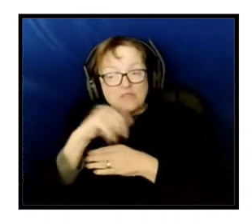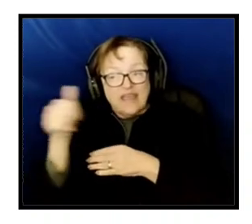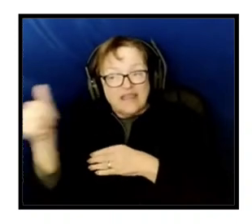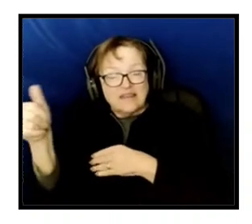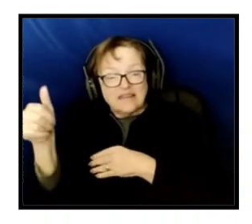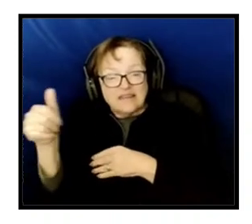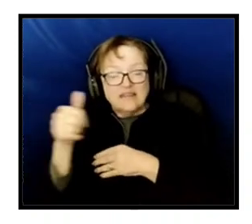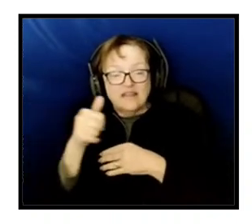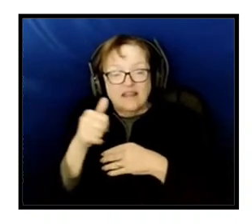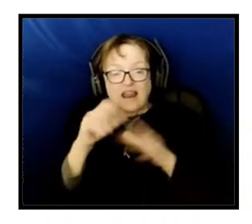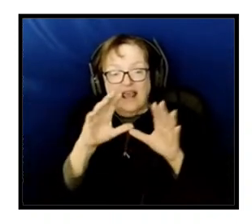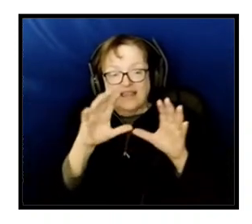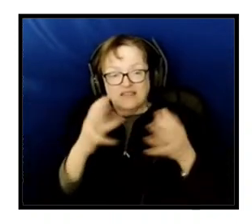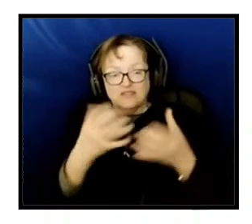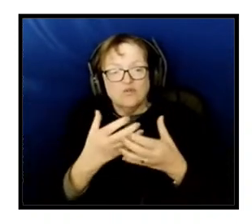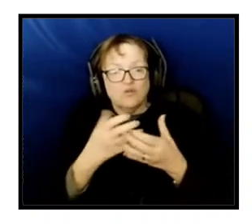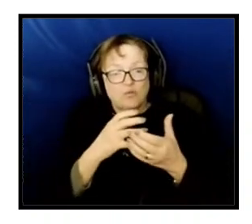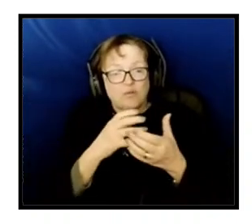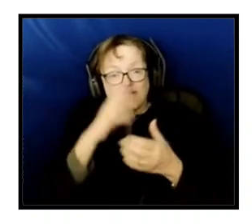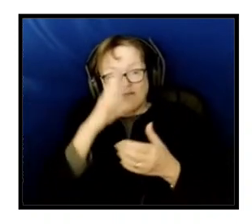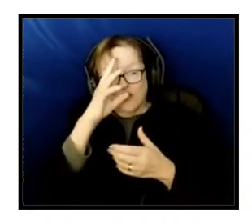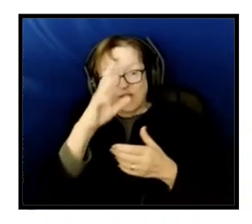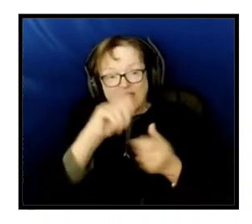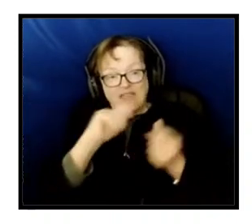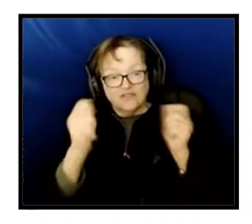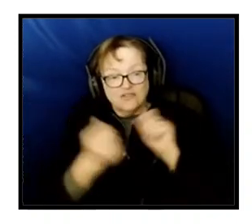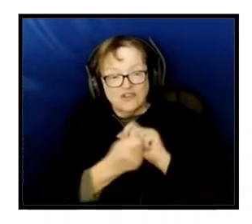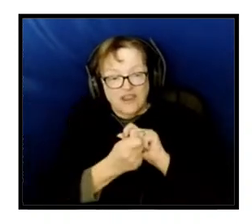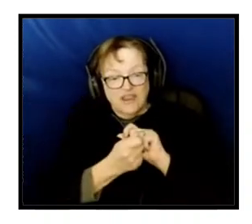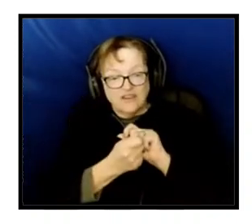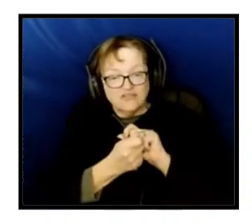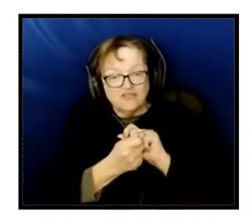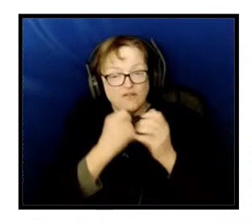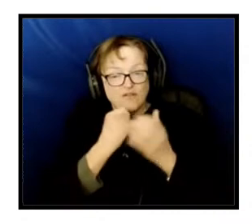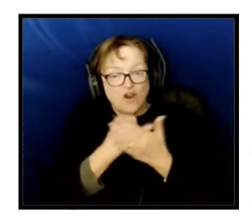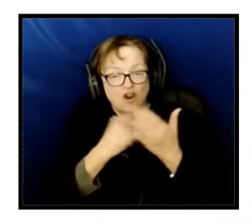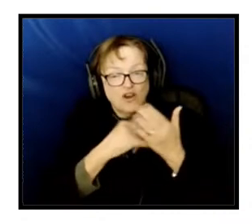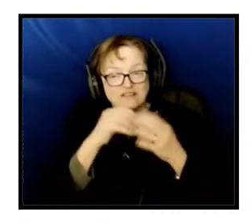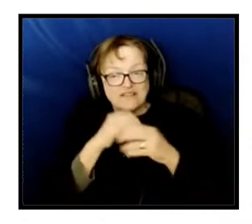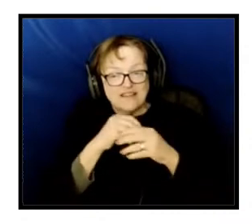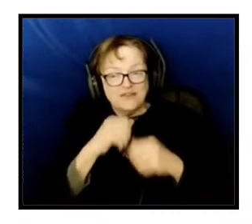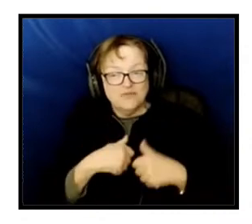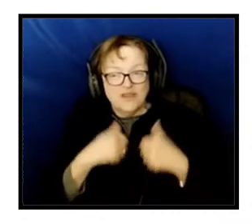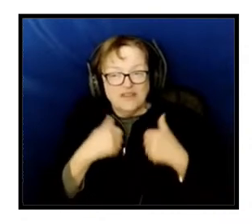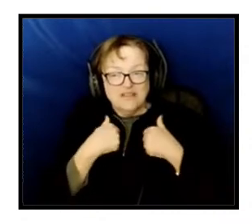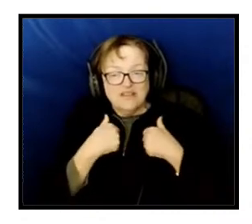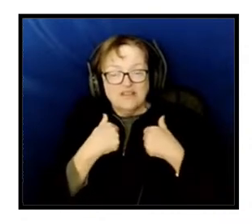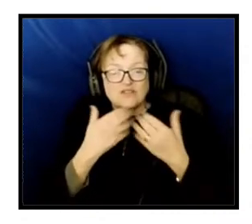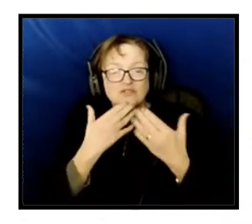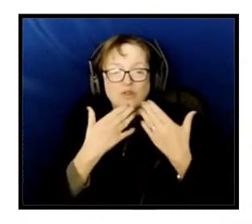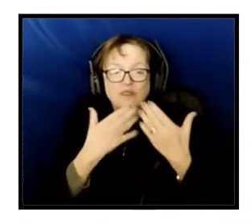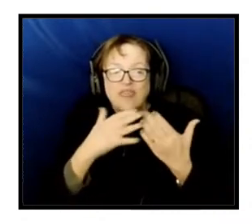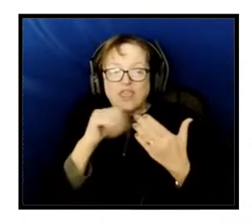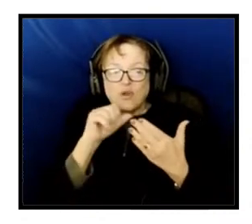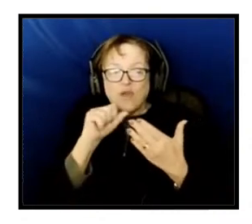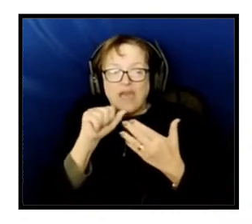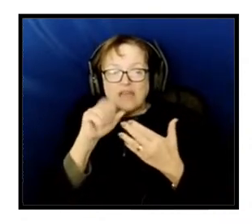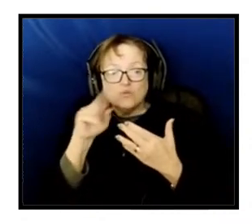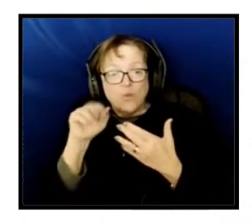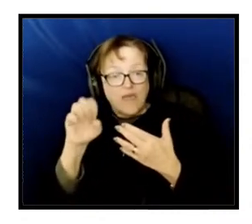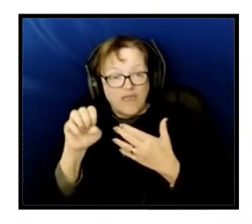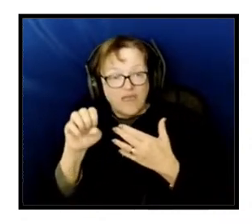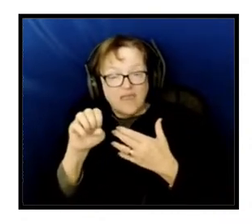of Create Change artists and residents. So thank you, Atwe, and I invite